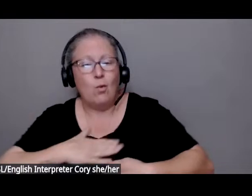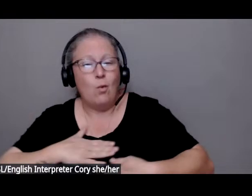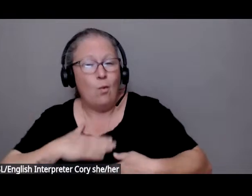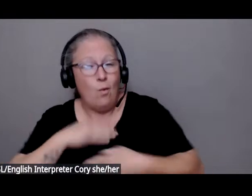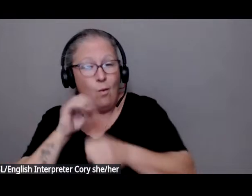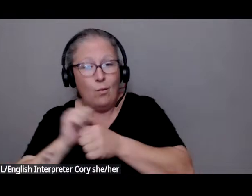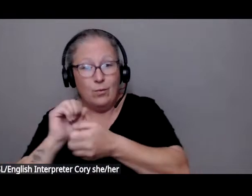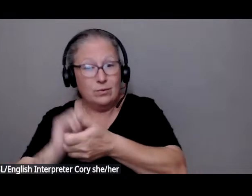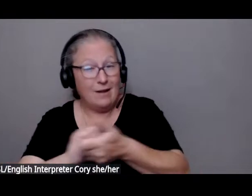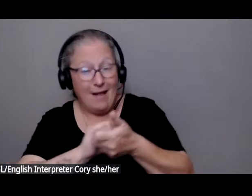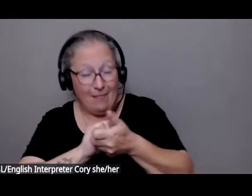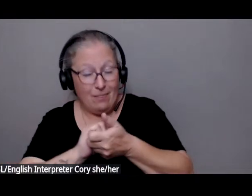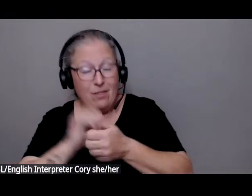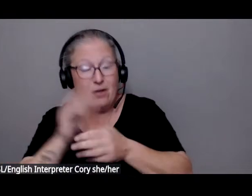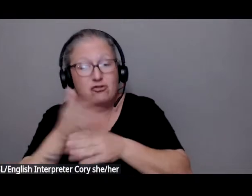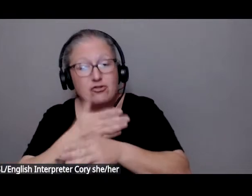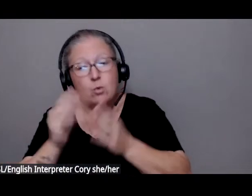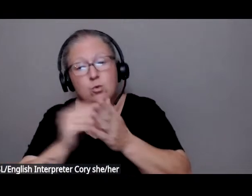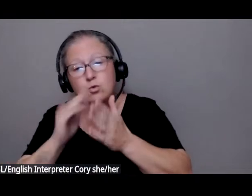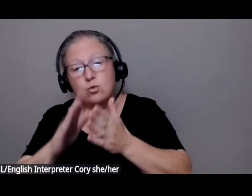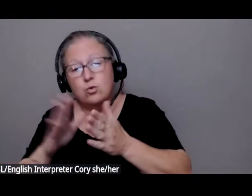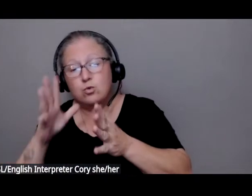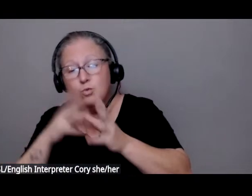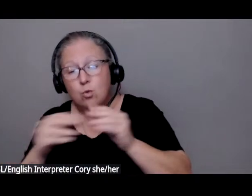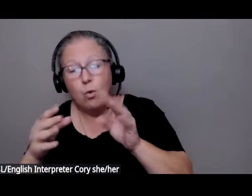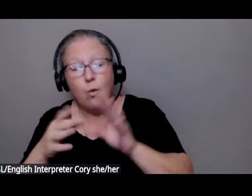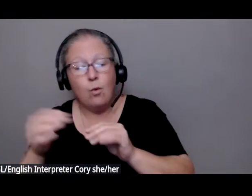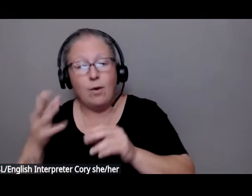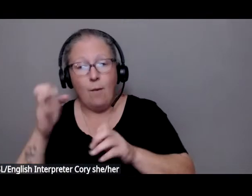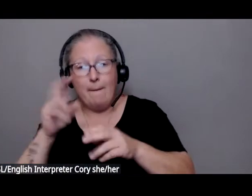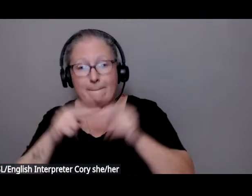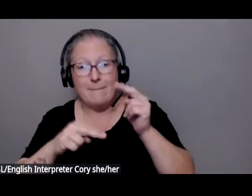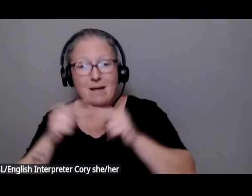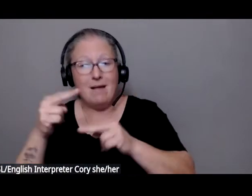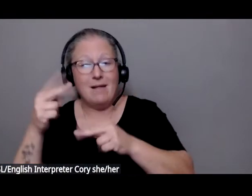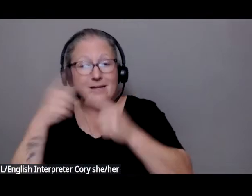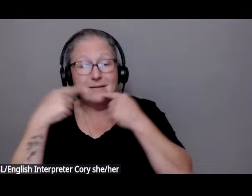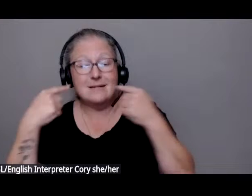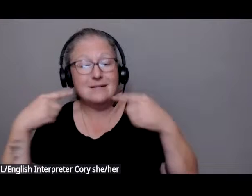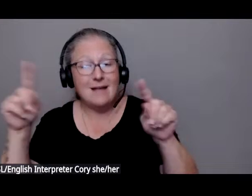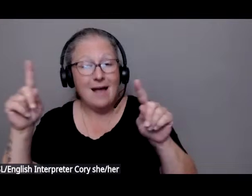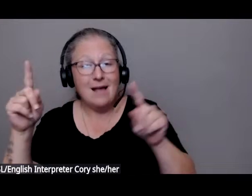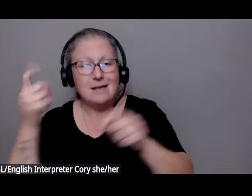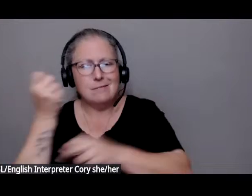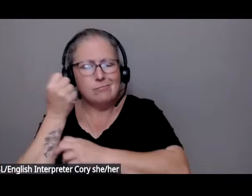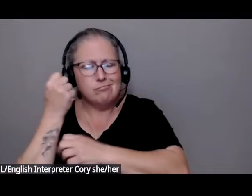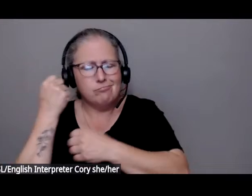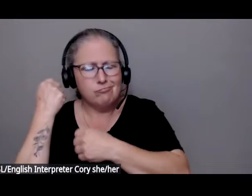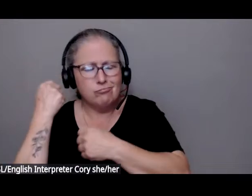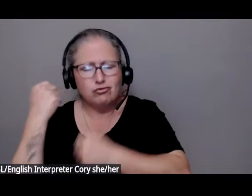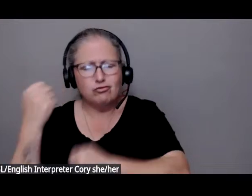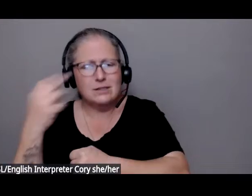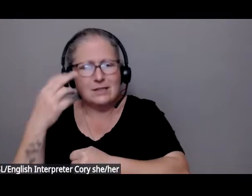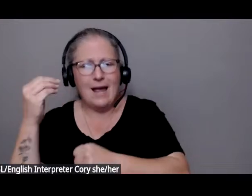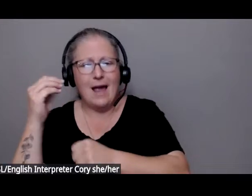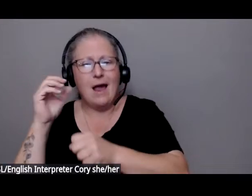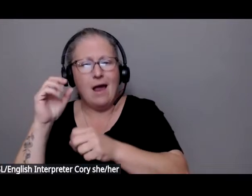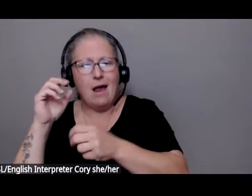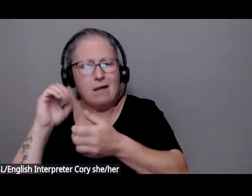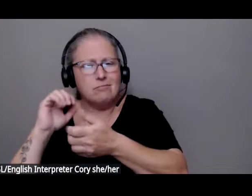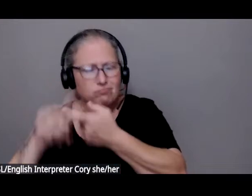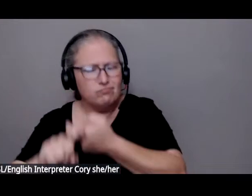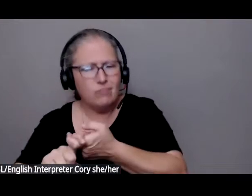and sharing student stories to build success, resiliency, and camaraderie. We teachers rely on